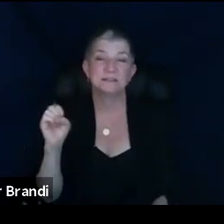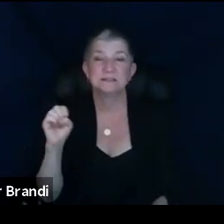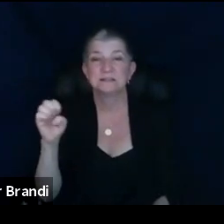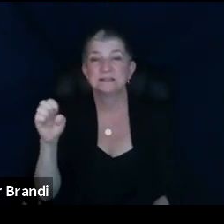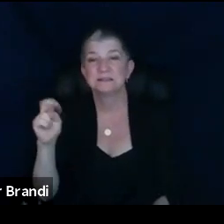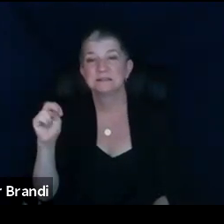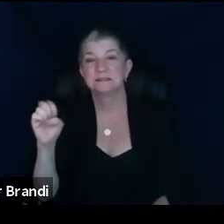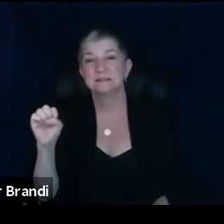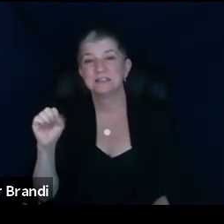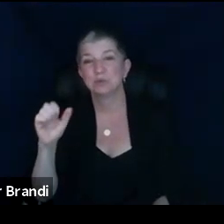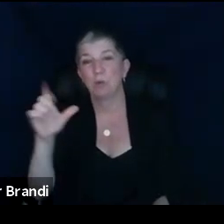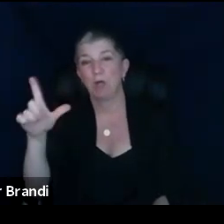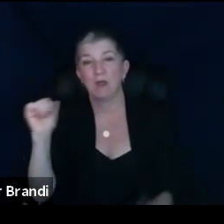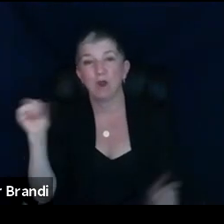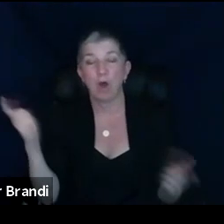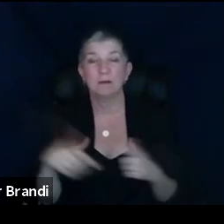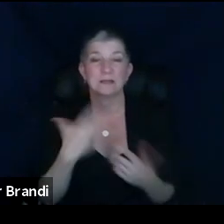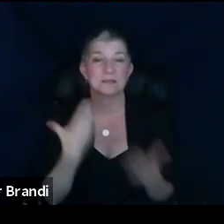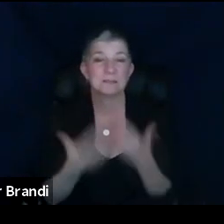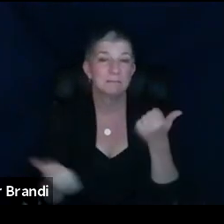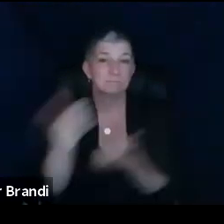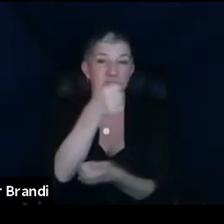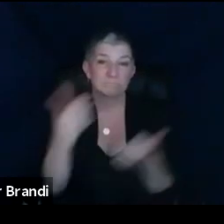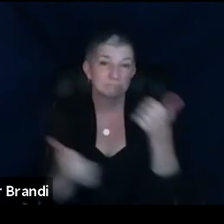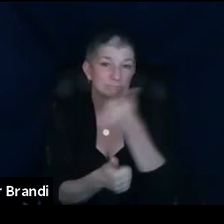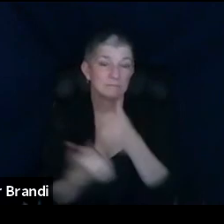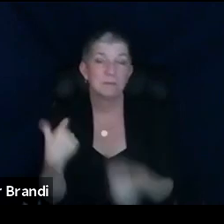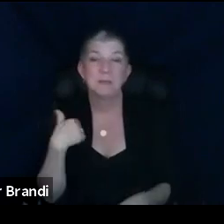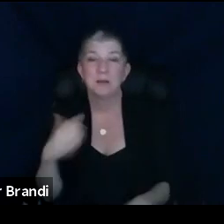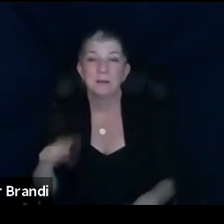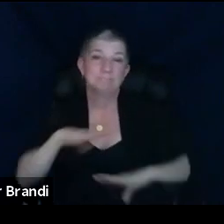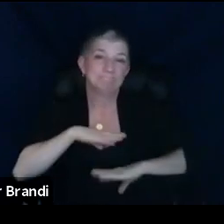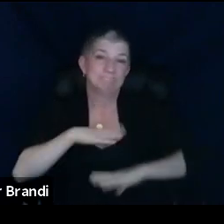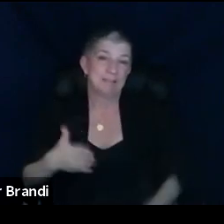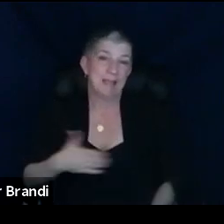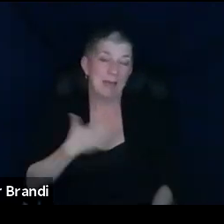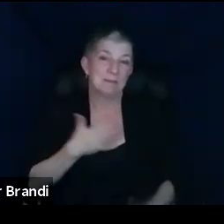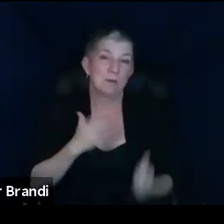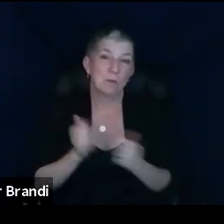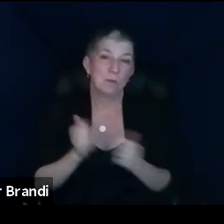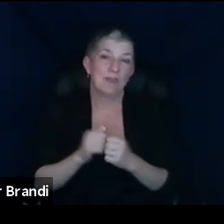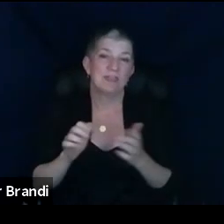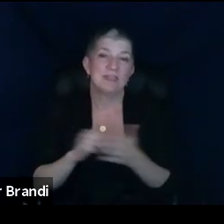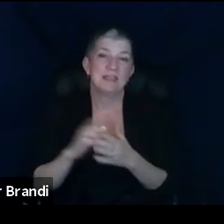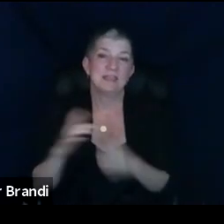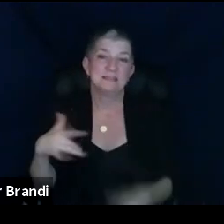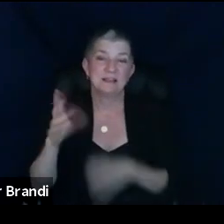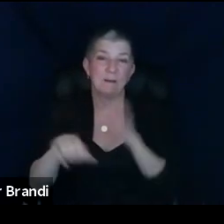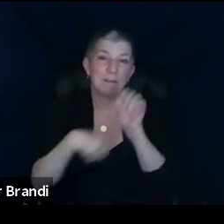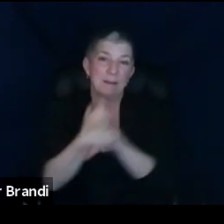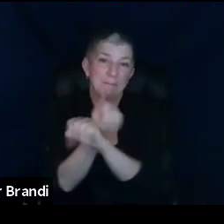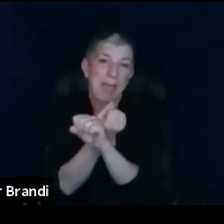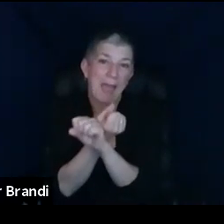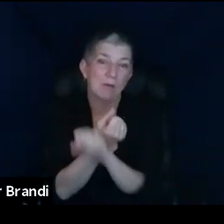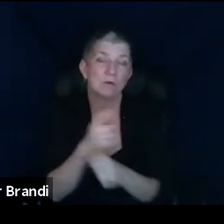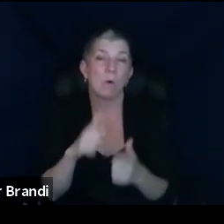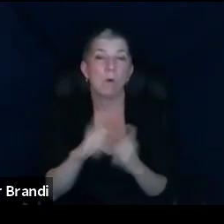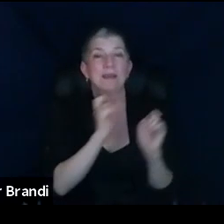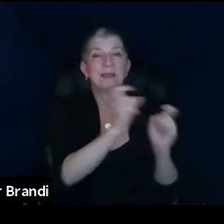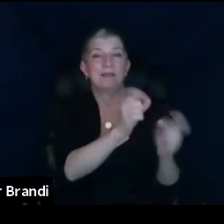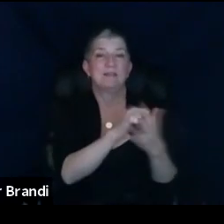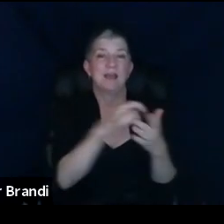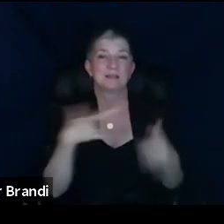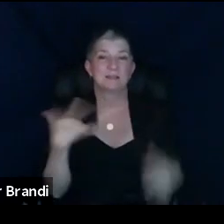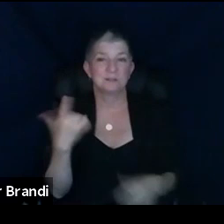all, whether I'm bottoming or topping, for me to be happy with the sensation of being bound or helping someone else have that type of